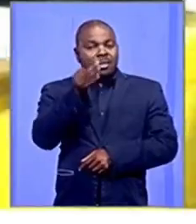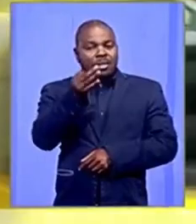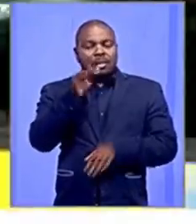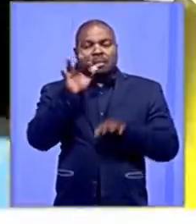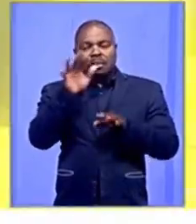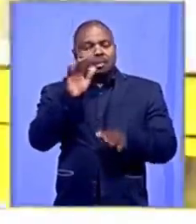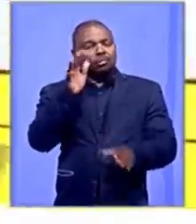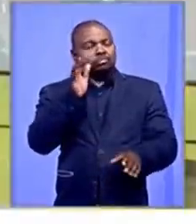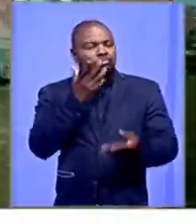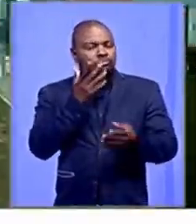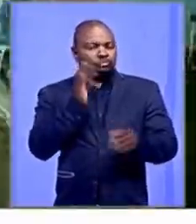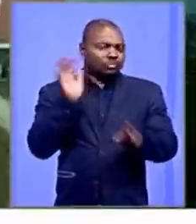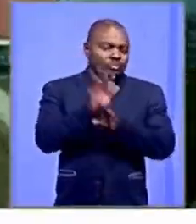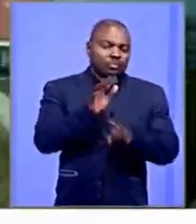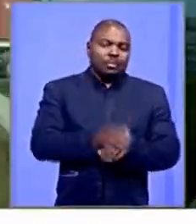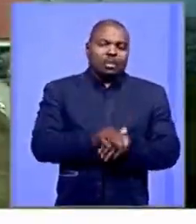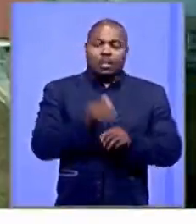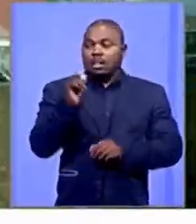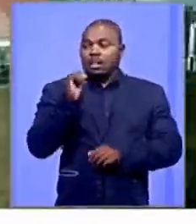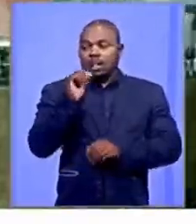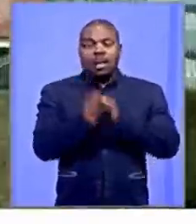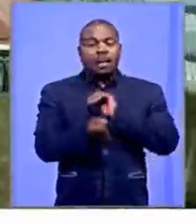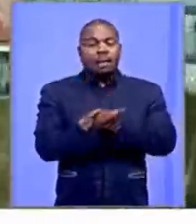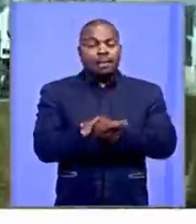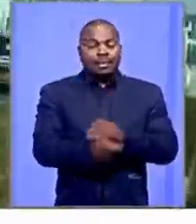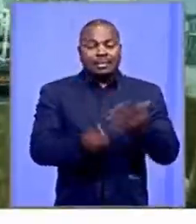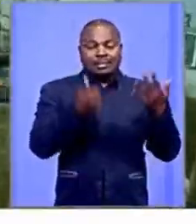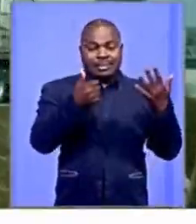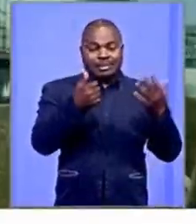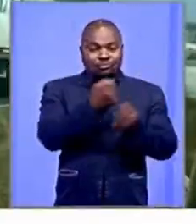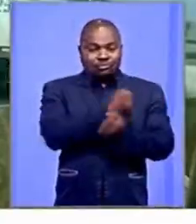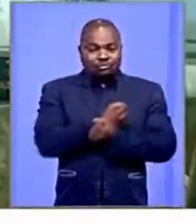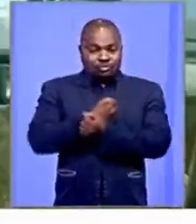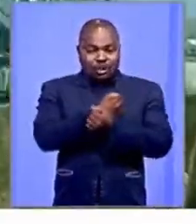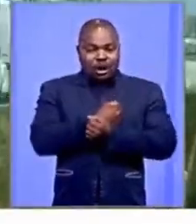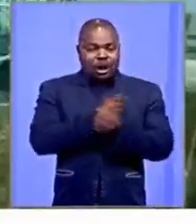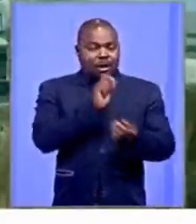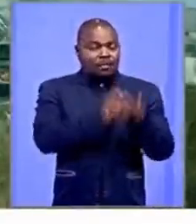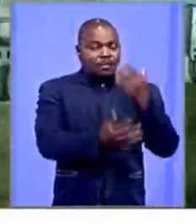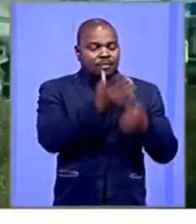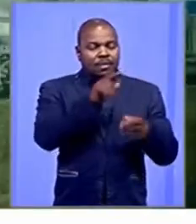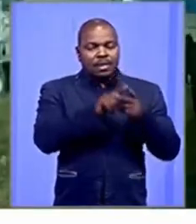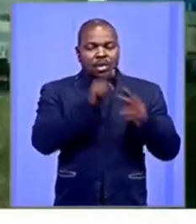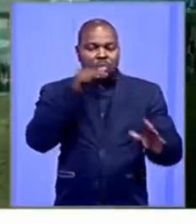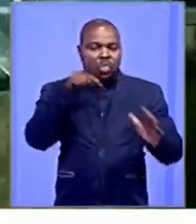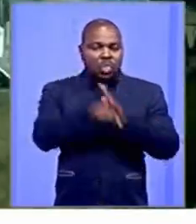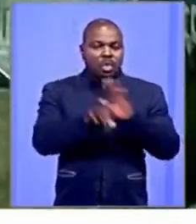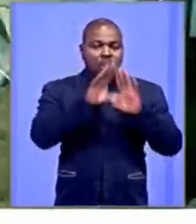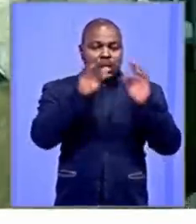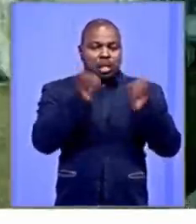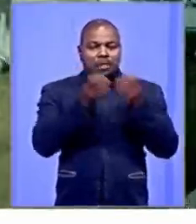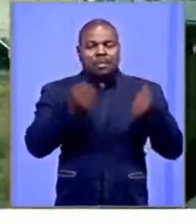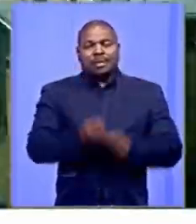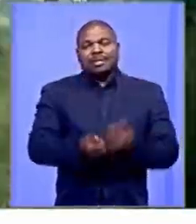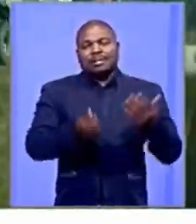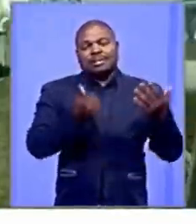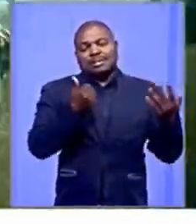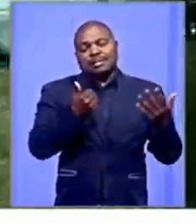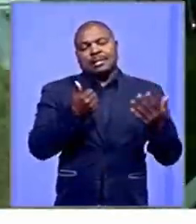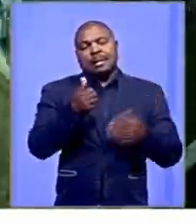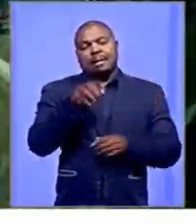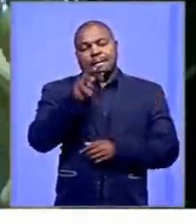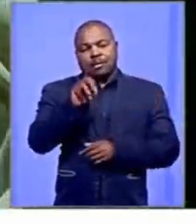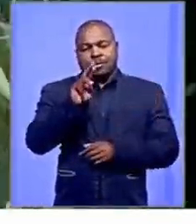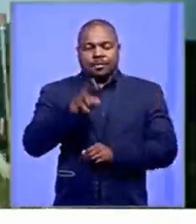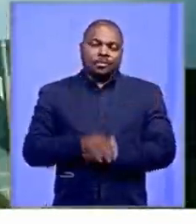phela ditlhaselong tsa morarao tjena mo o šhisitsweng dilori tse tsheletseng, tshenyo e balwa diranteng tse dimilione tse 60.